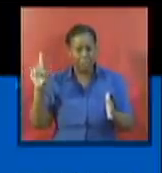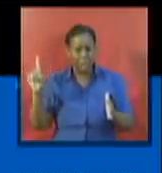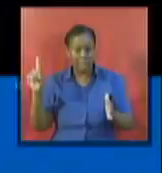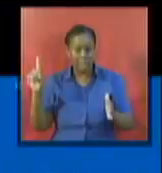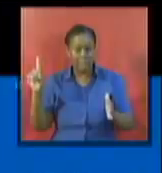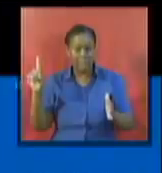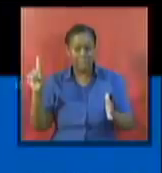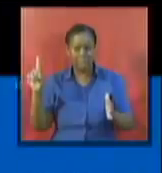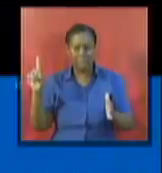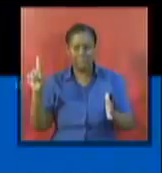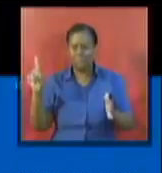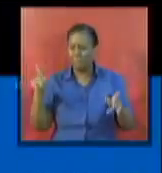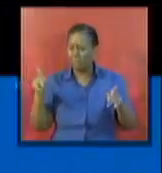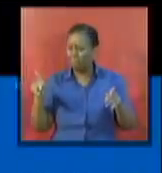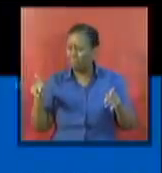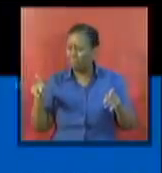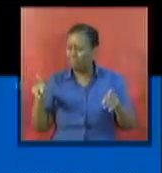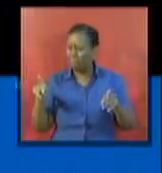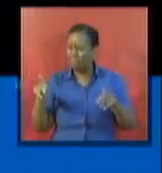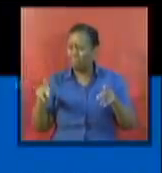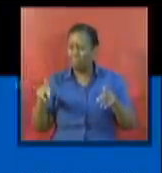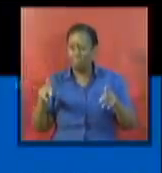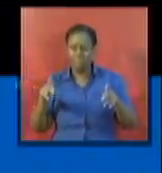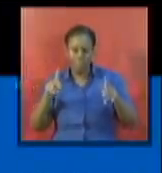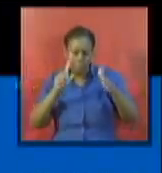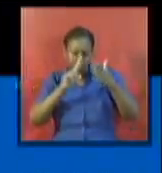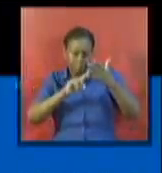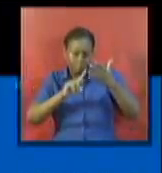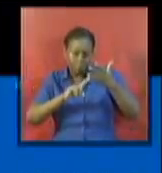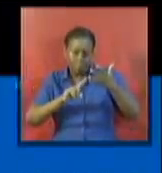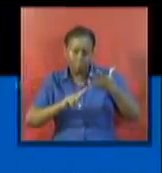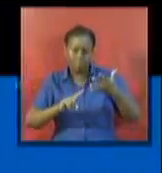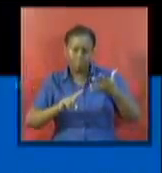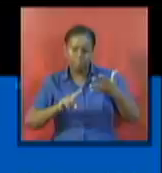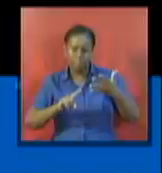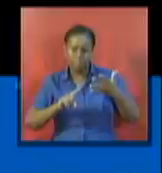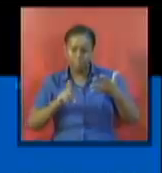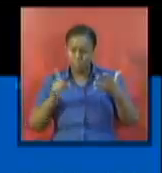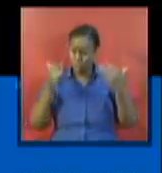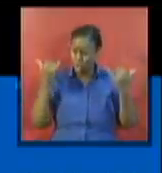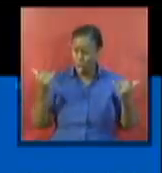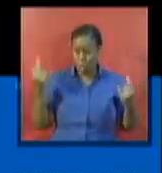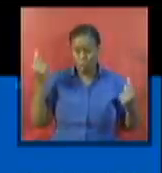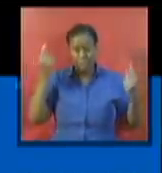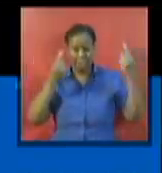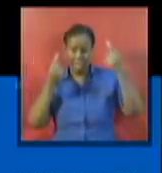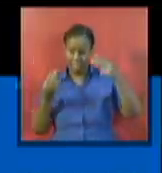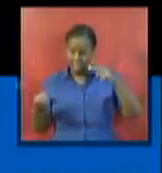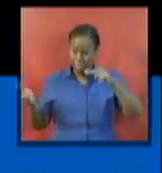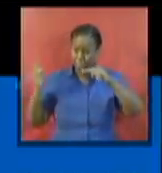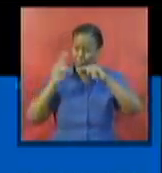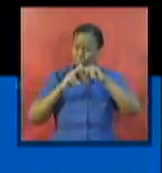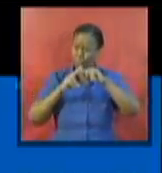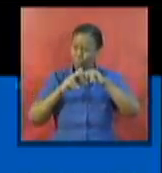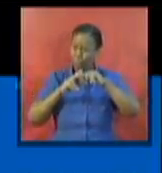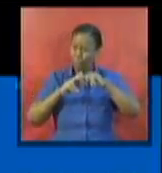Are you now looking to increase the number of beds we have available, and where and what